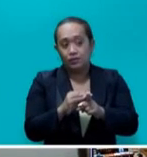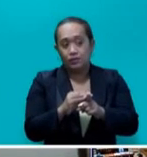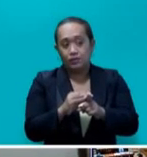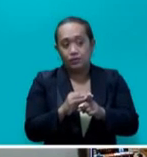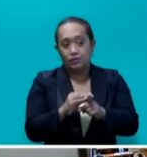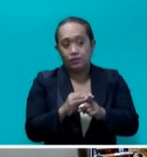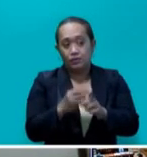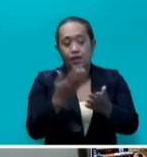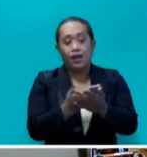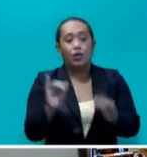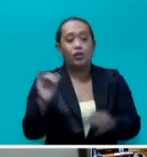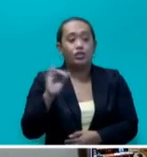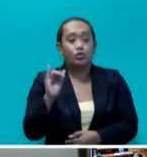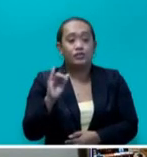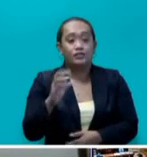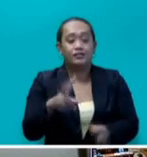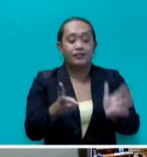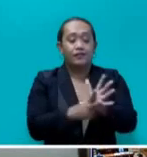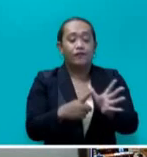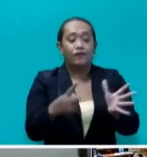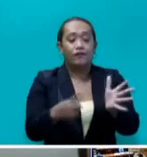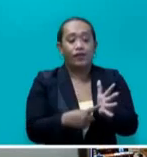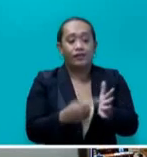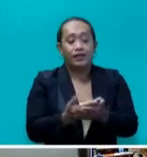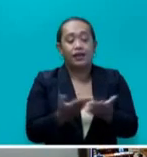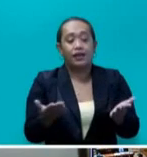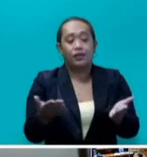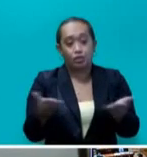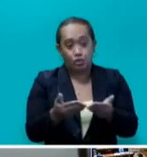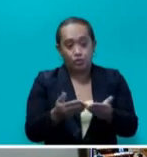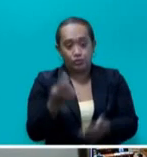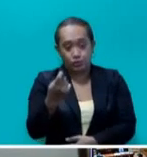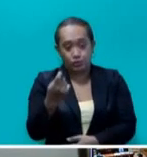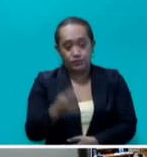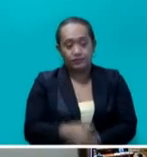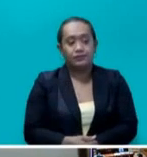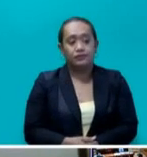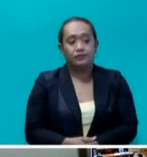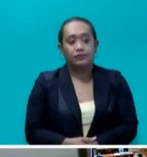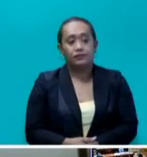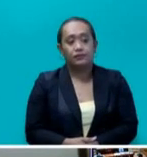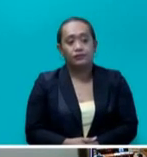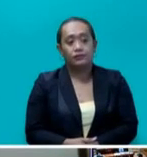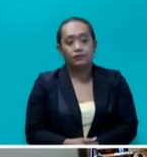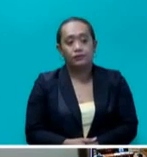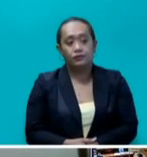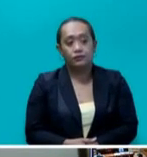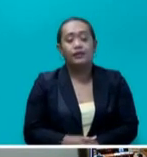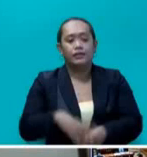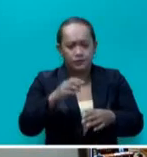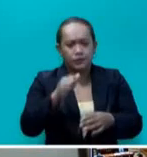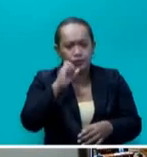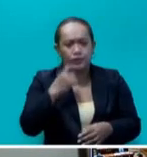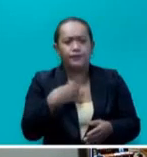parametric insurance, which will be exempted from VAT, which we intend to introduce very soon under a pilot program. This will give people a lot of comfort